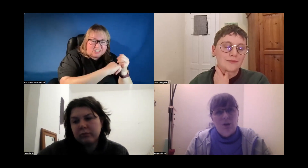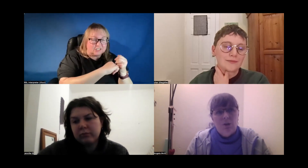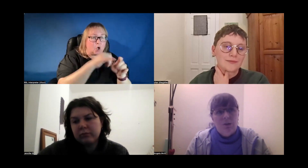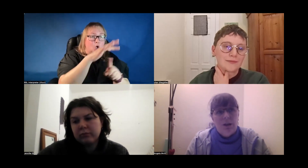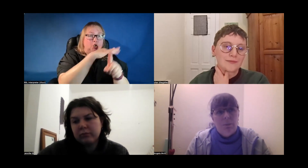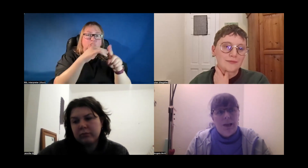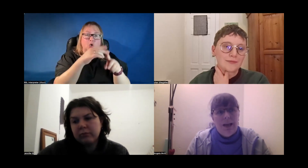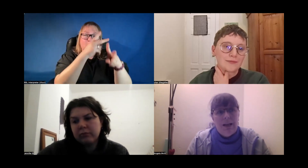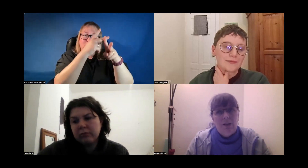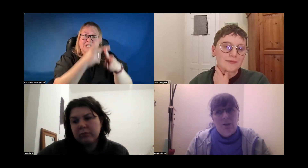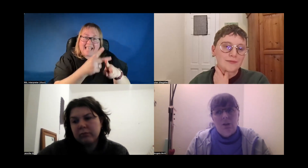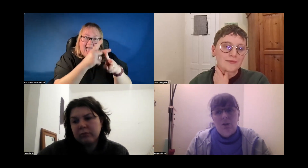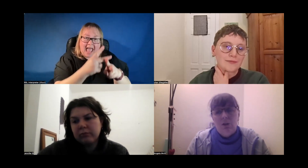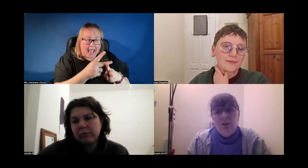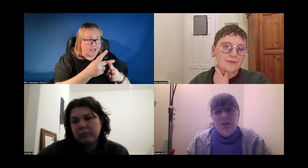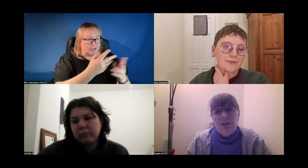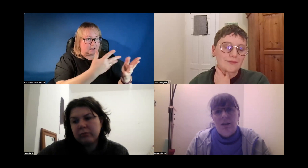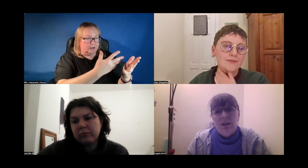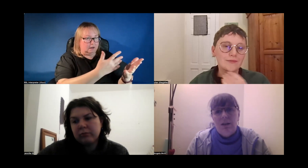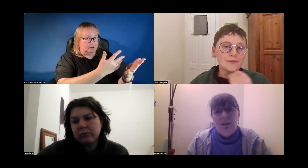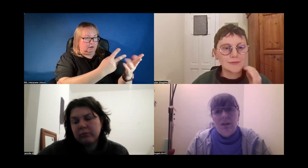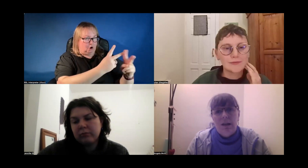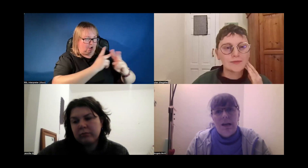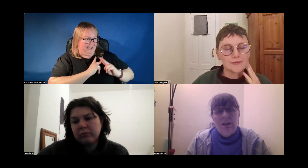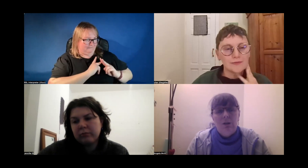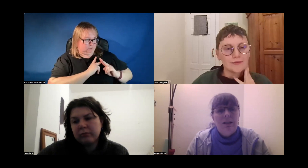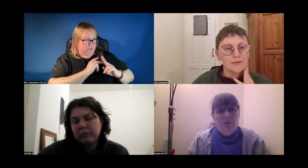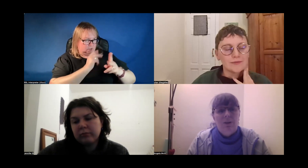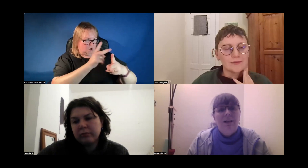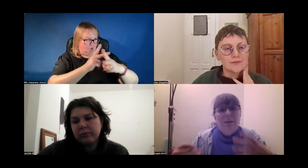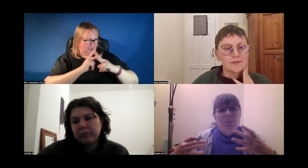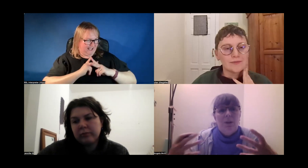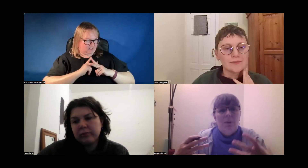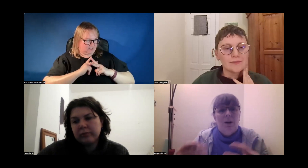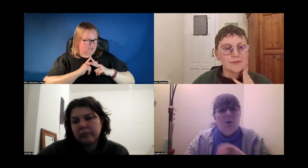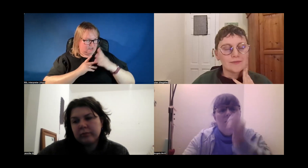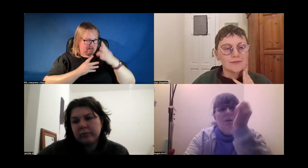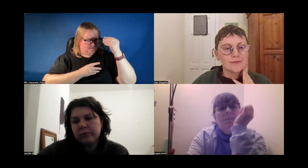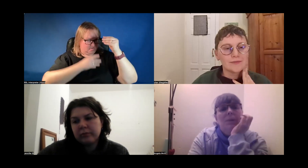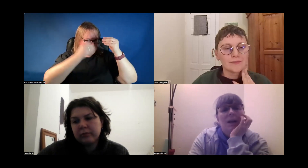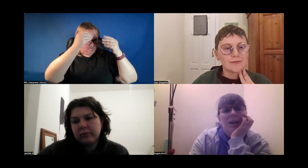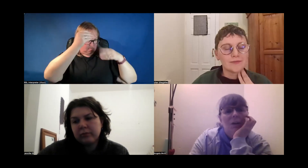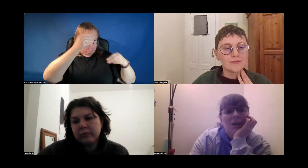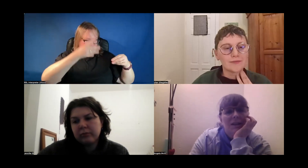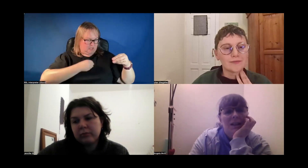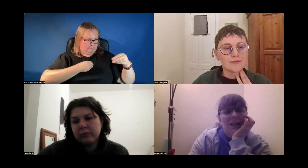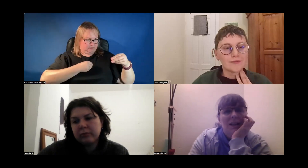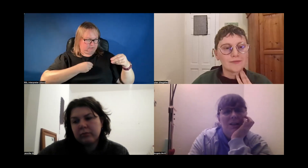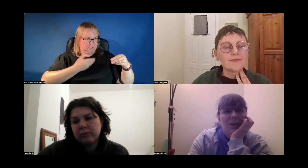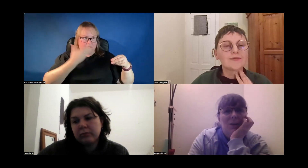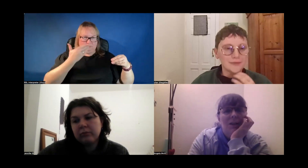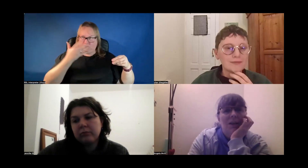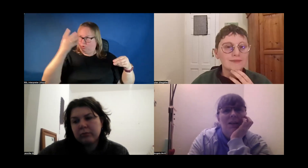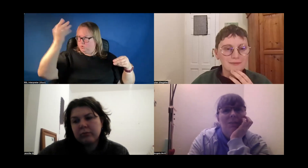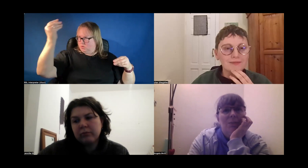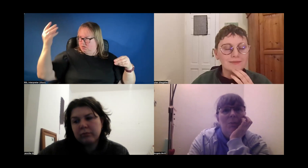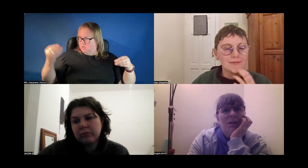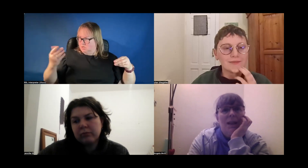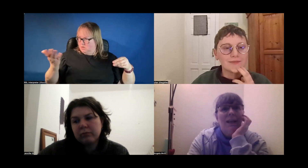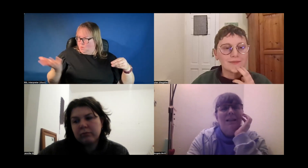of official type care institutions, I try to fill them with my own kind of holistic thing. So